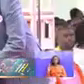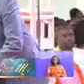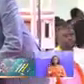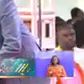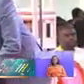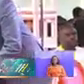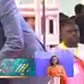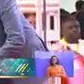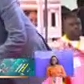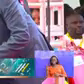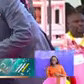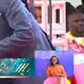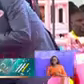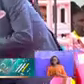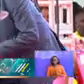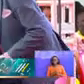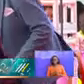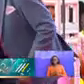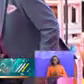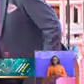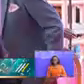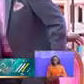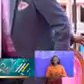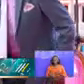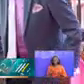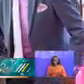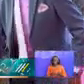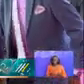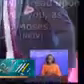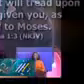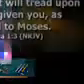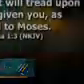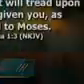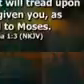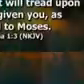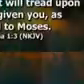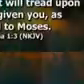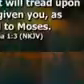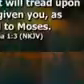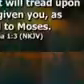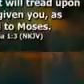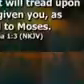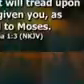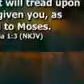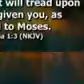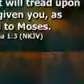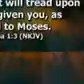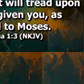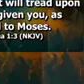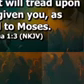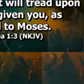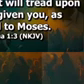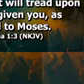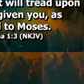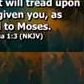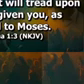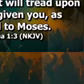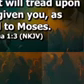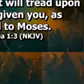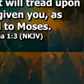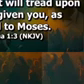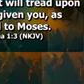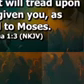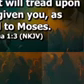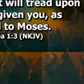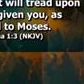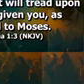feet shall STP that shall be thy possession what is that walk Luke 10:19 and I give you